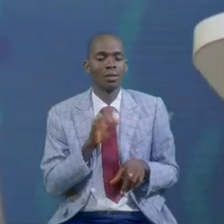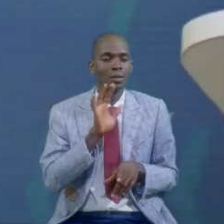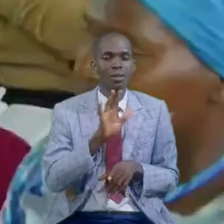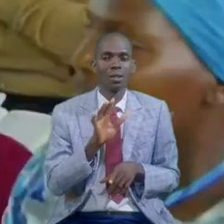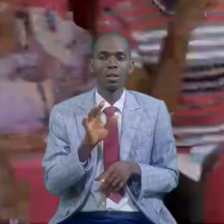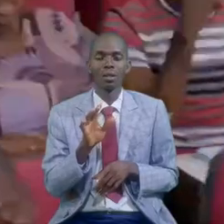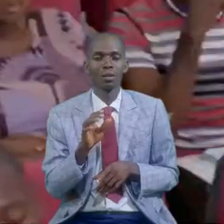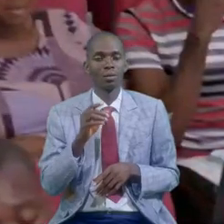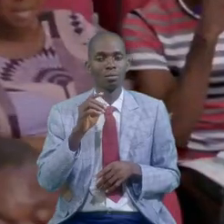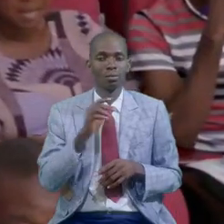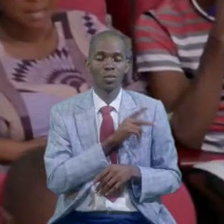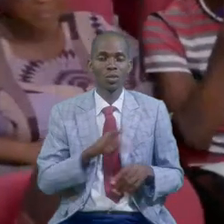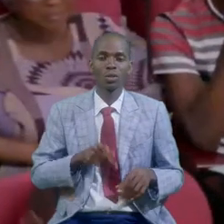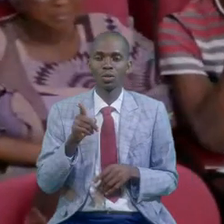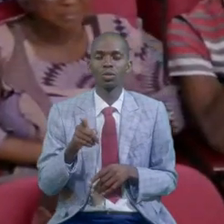are gone.